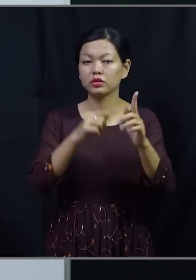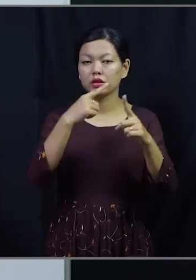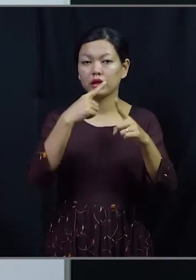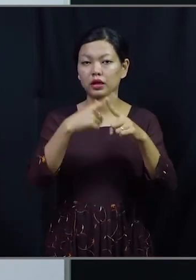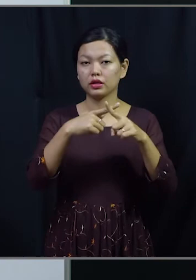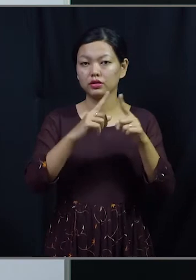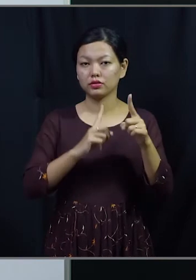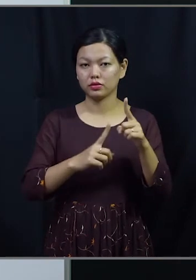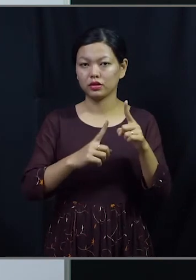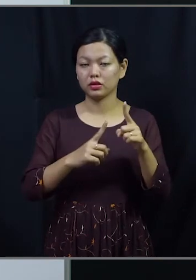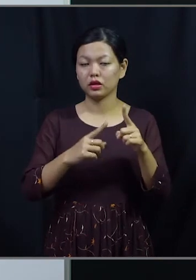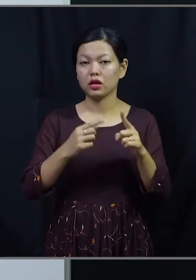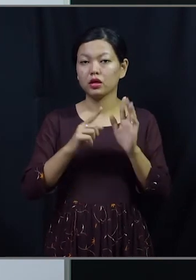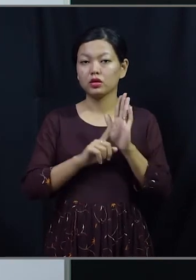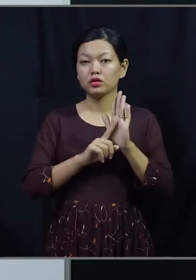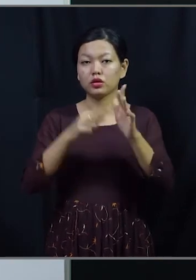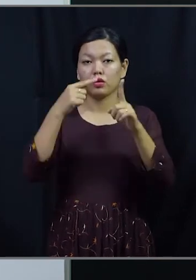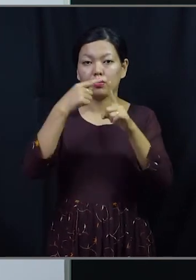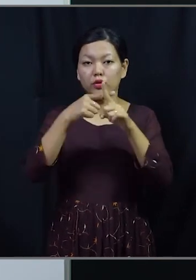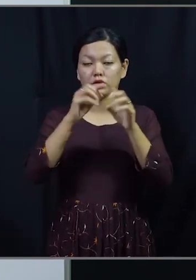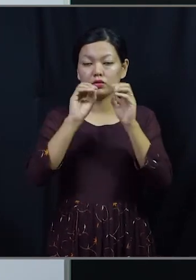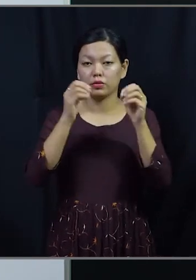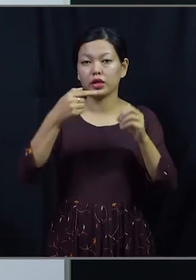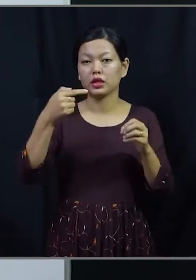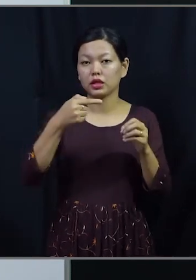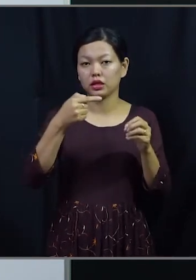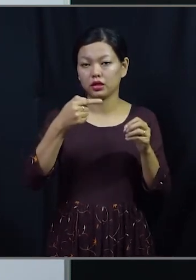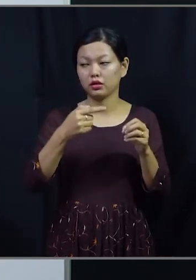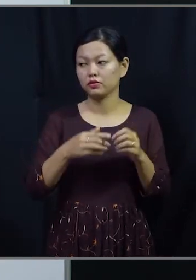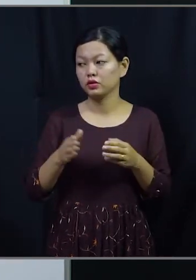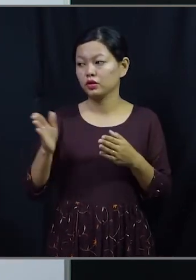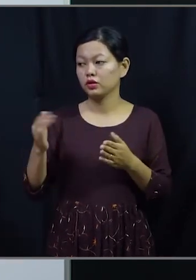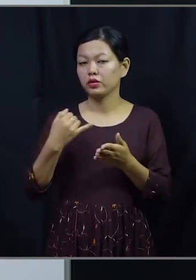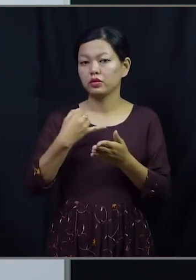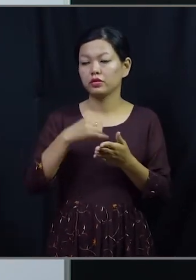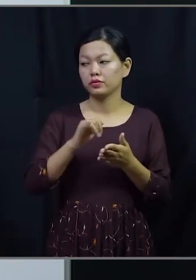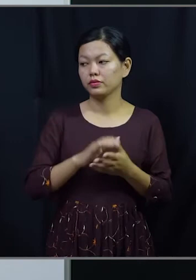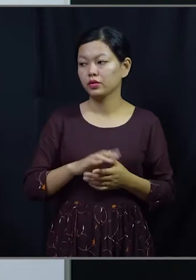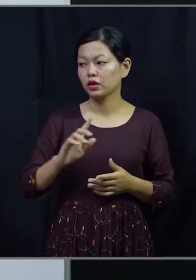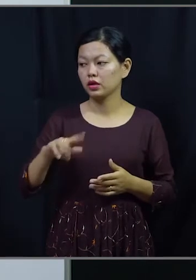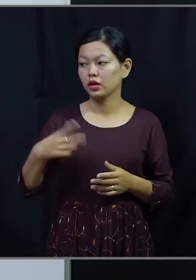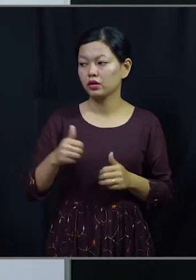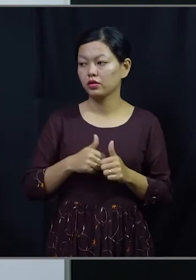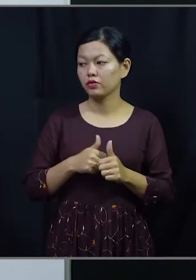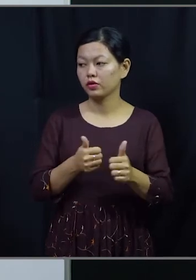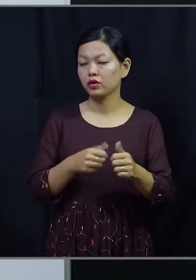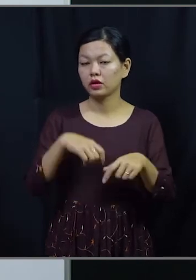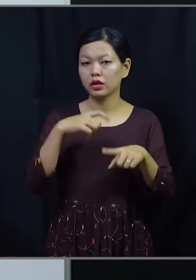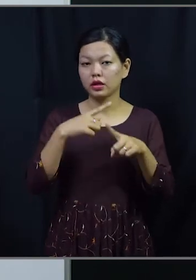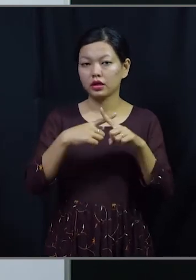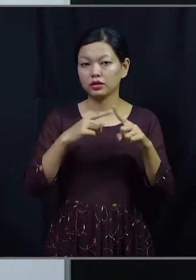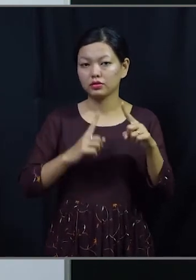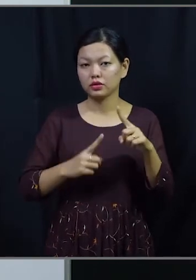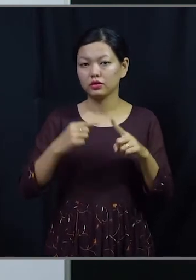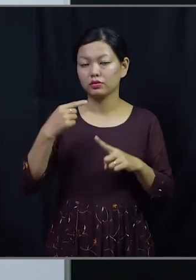is equal to some negative number. It is not possible. So we are going to neglect this and we take the other one, that is x1 minus